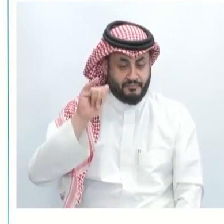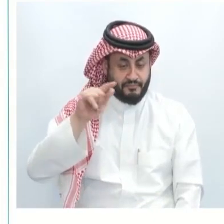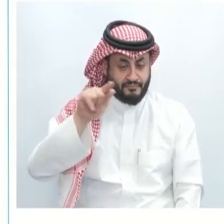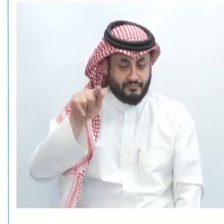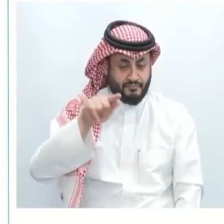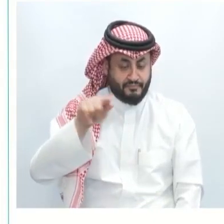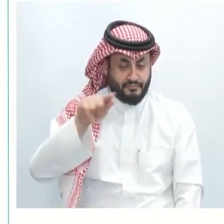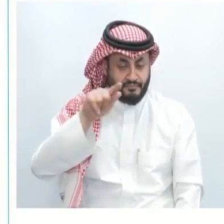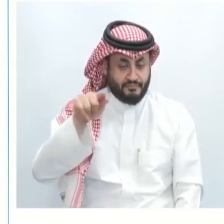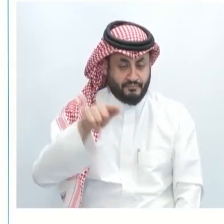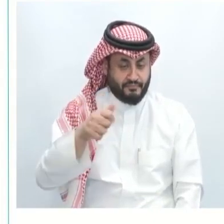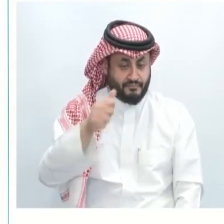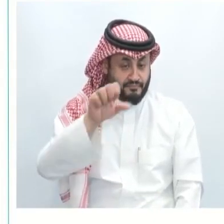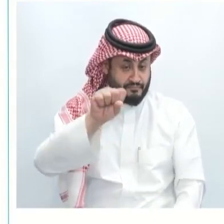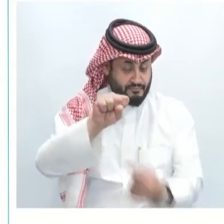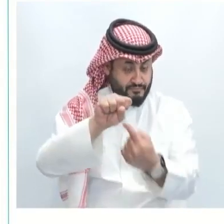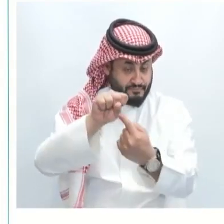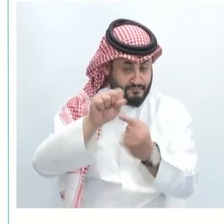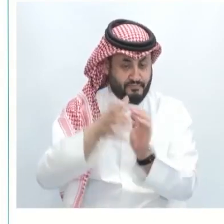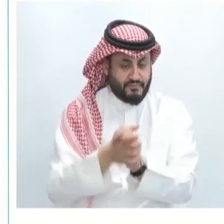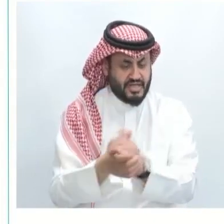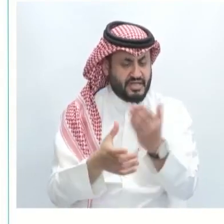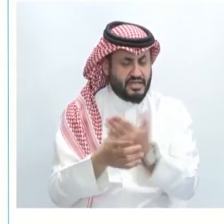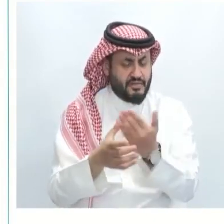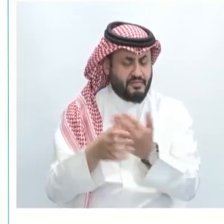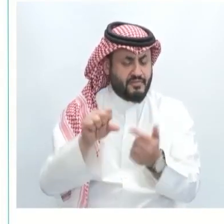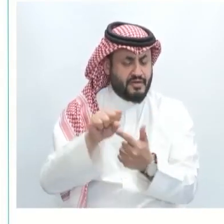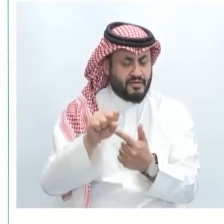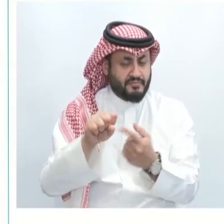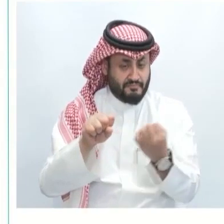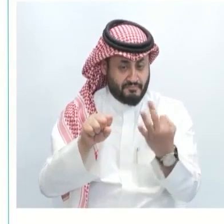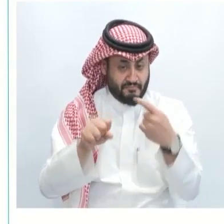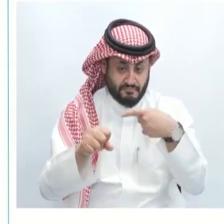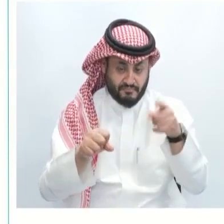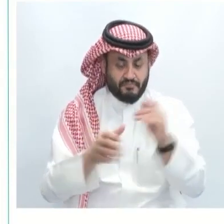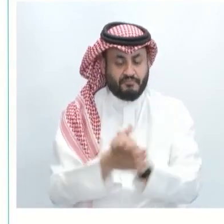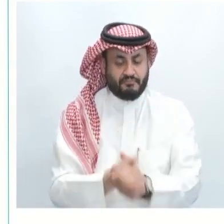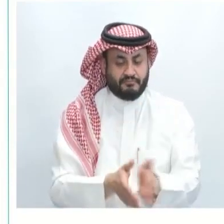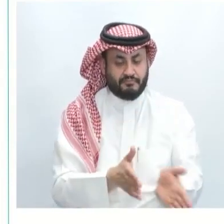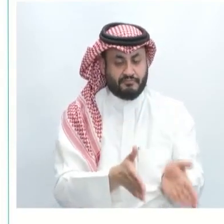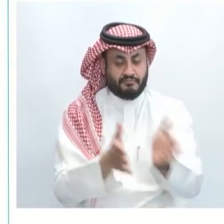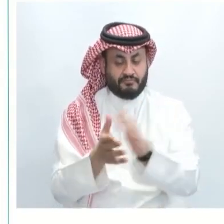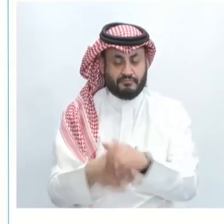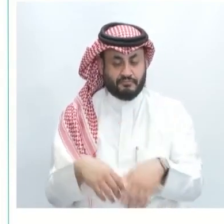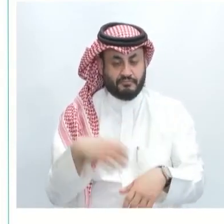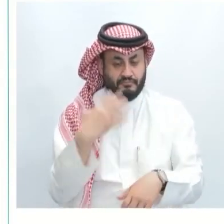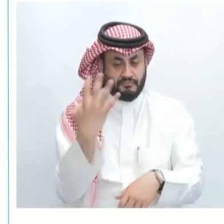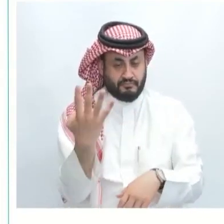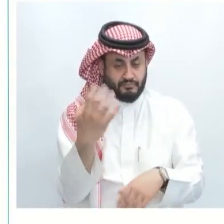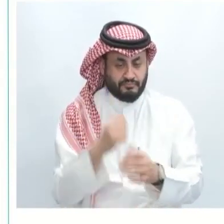pizzas. Three pizzas. Very good. Let us move on to the next